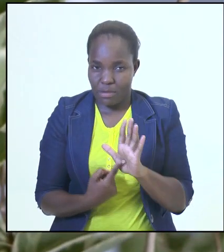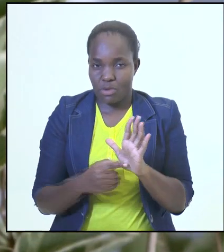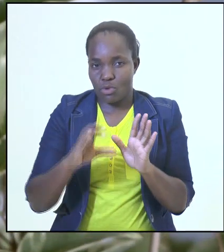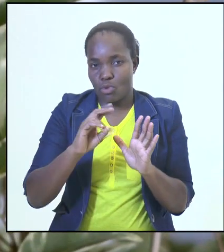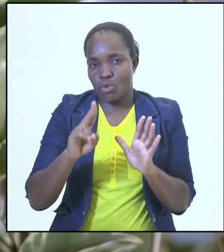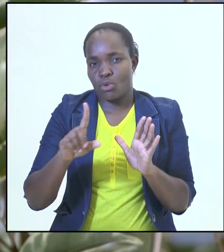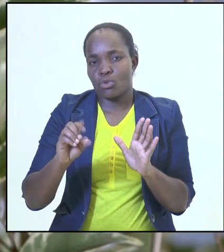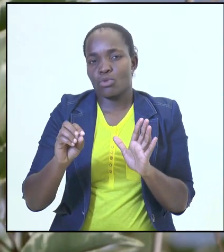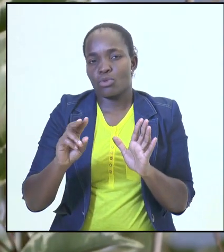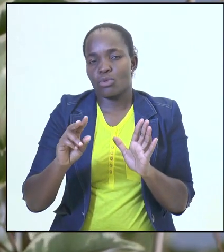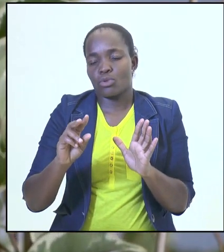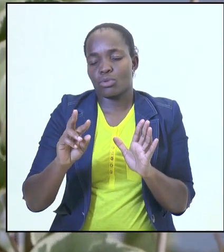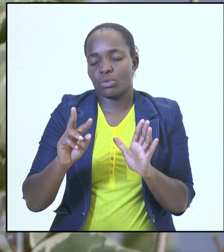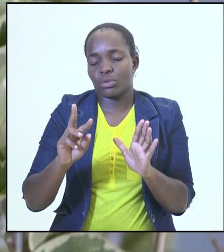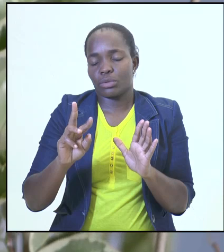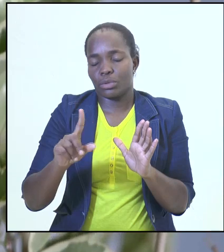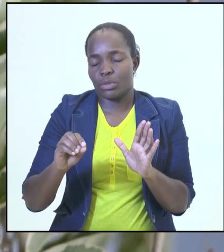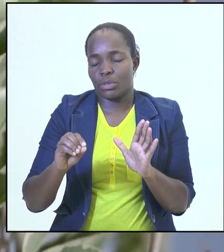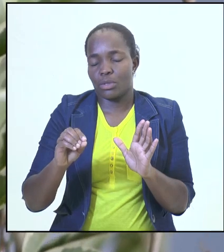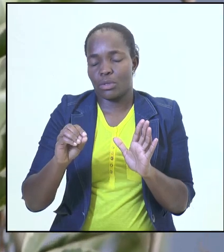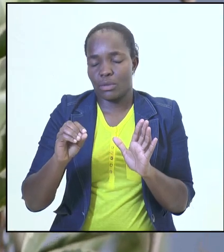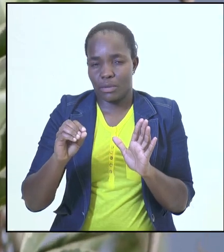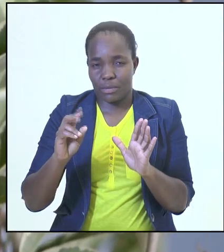and non-green parts that have no chlorophyll.